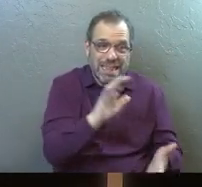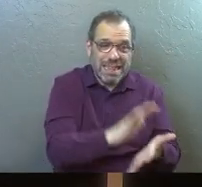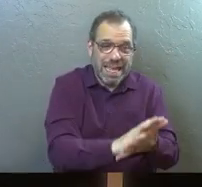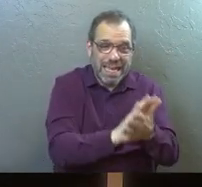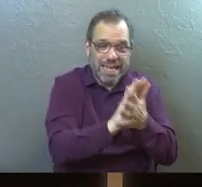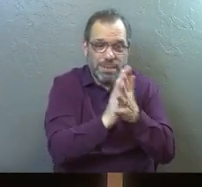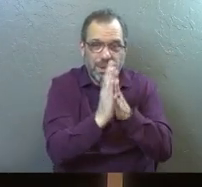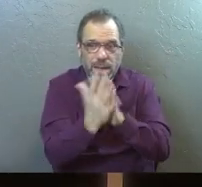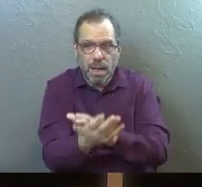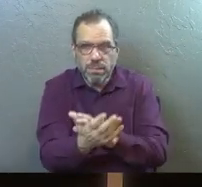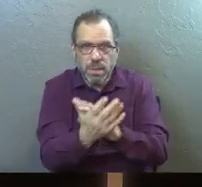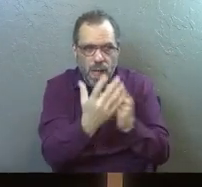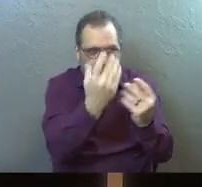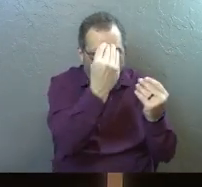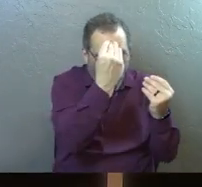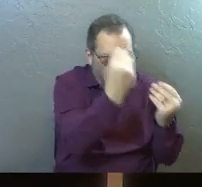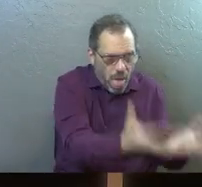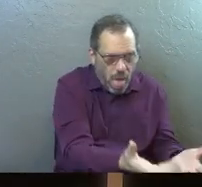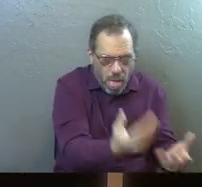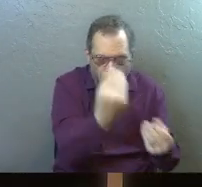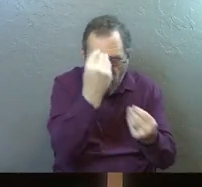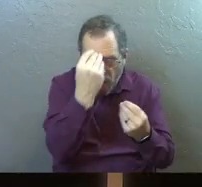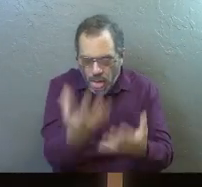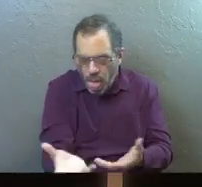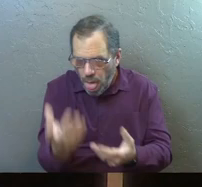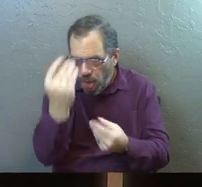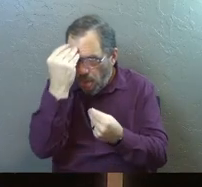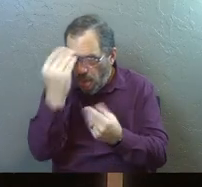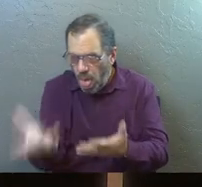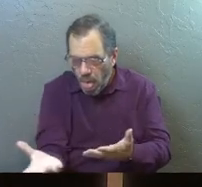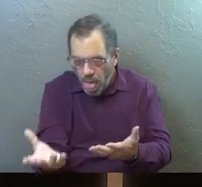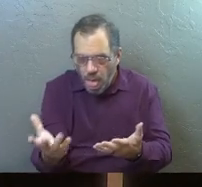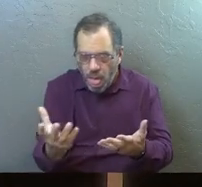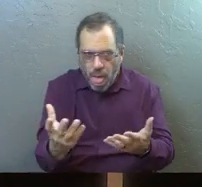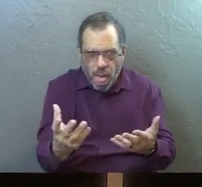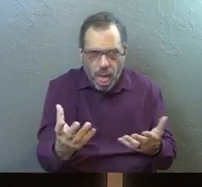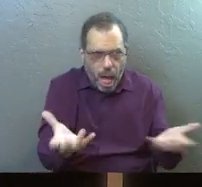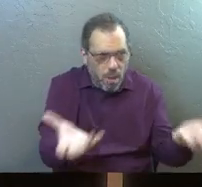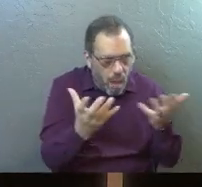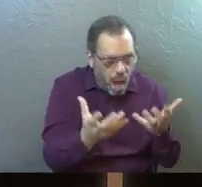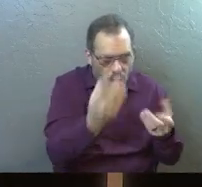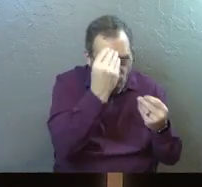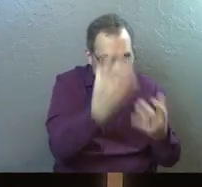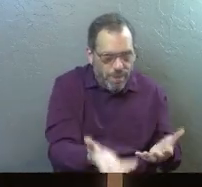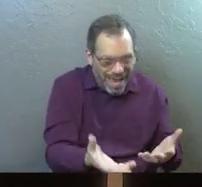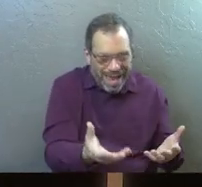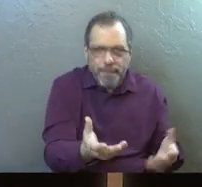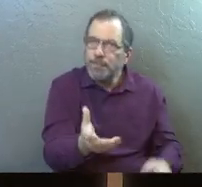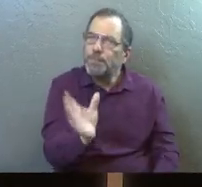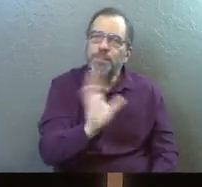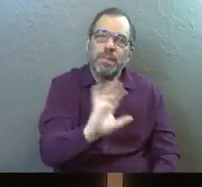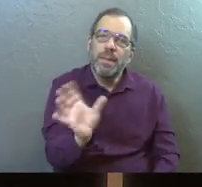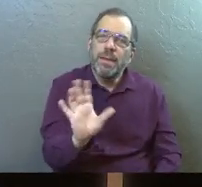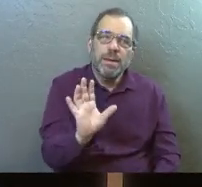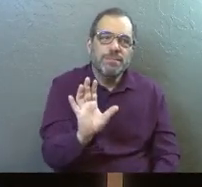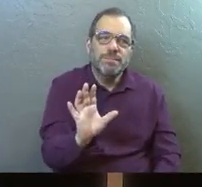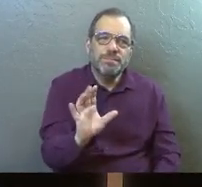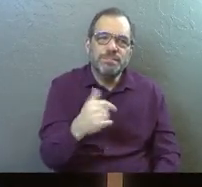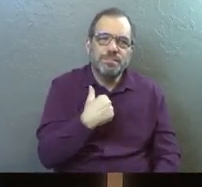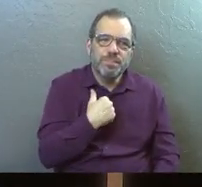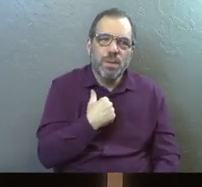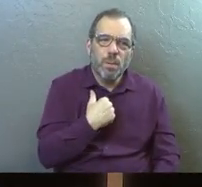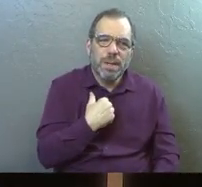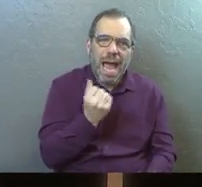of obedience. Like I obey my stomach, right? Like it's what